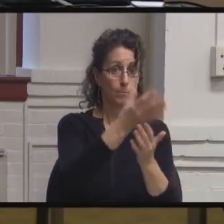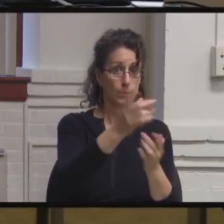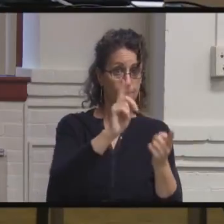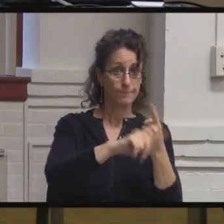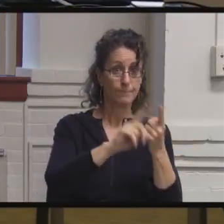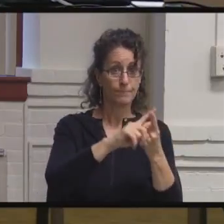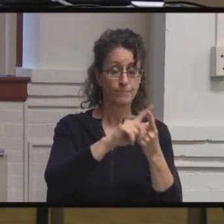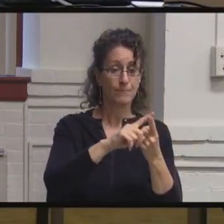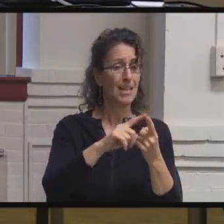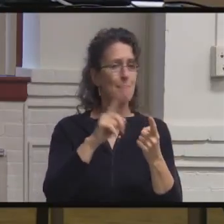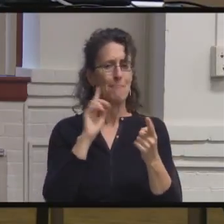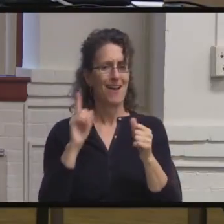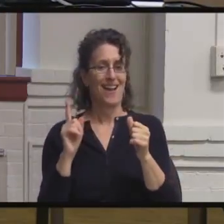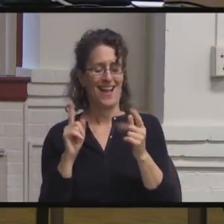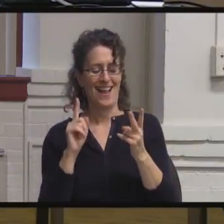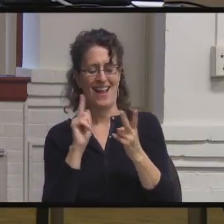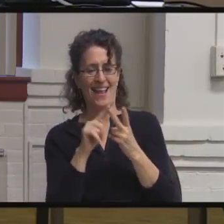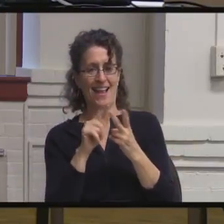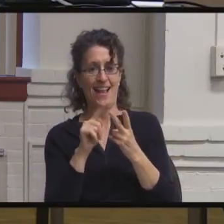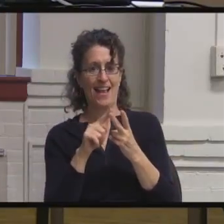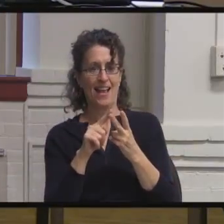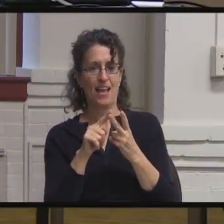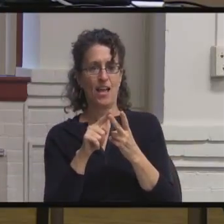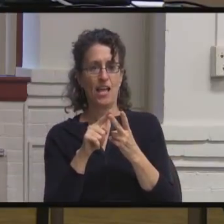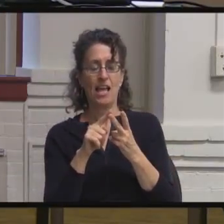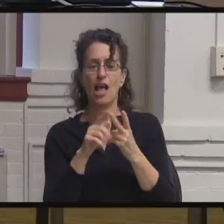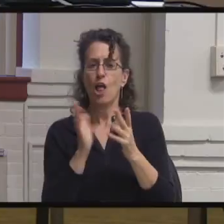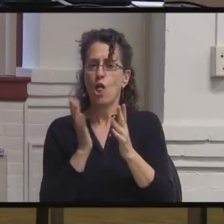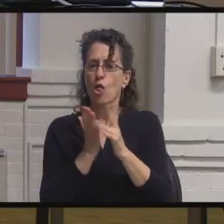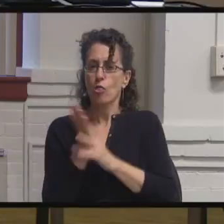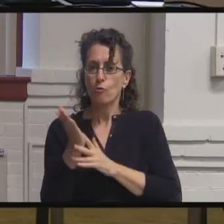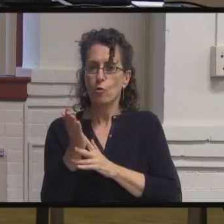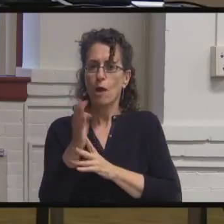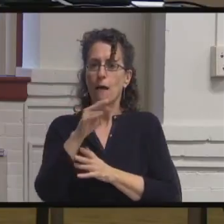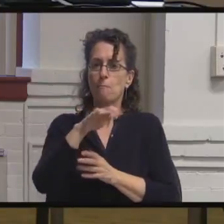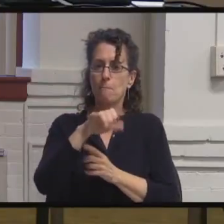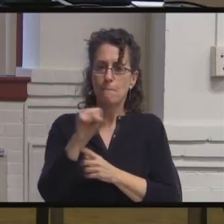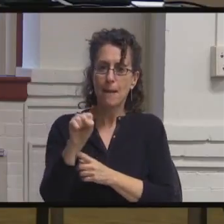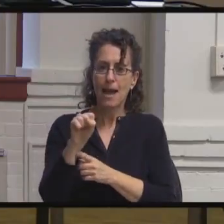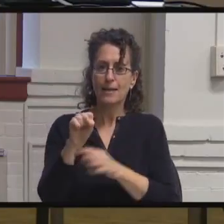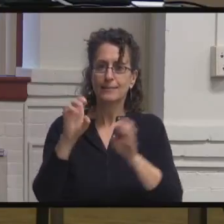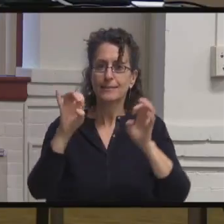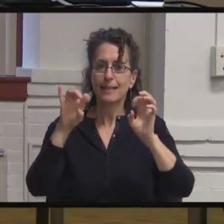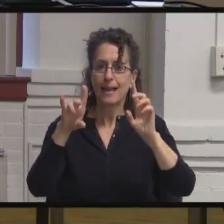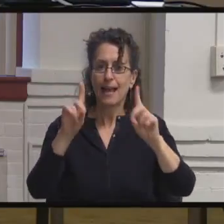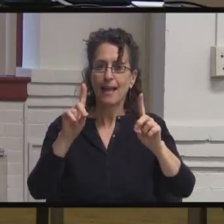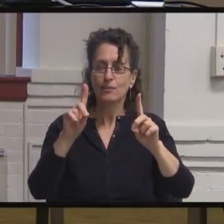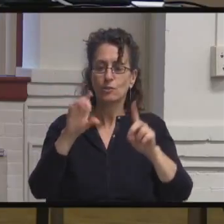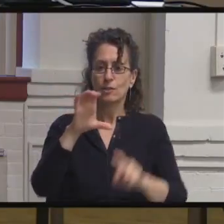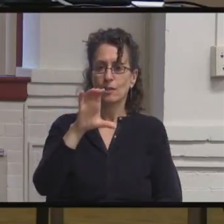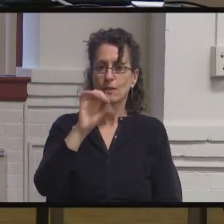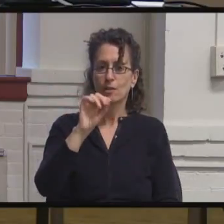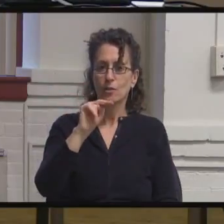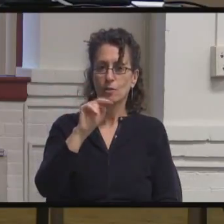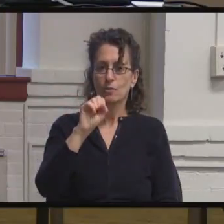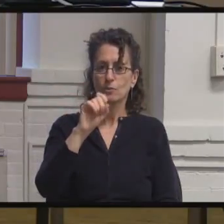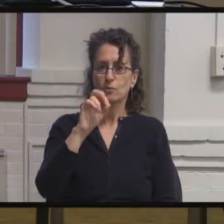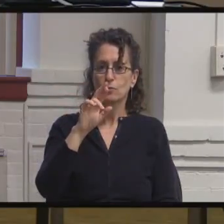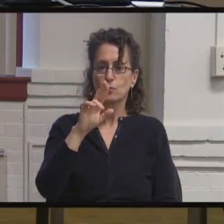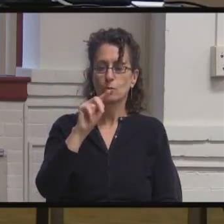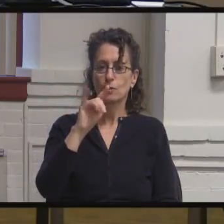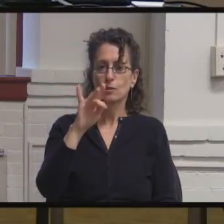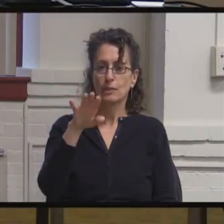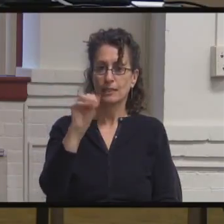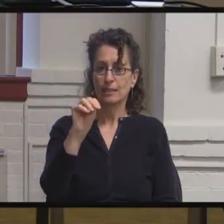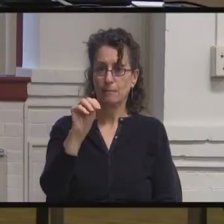equipment through the Massachusetts Education Consortium, which is